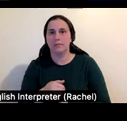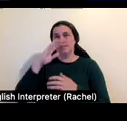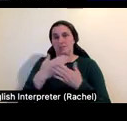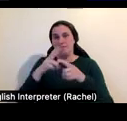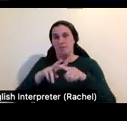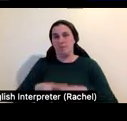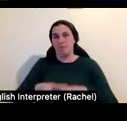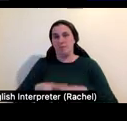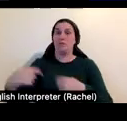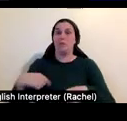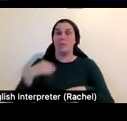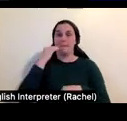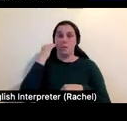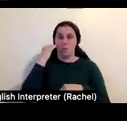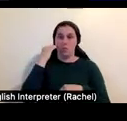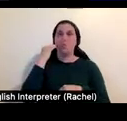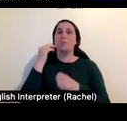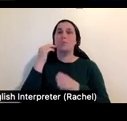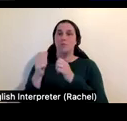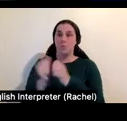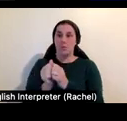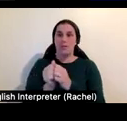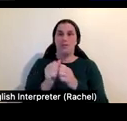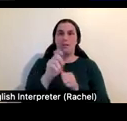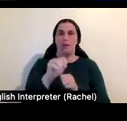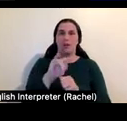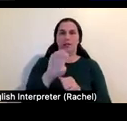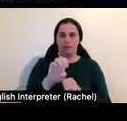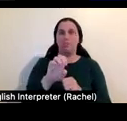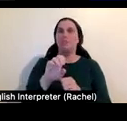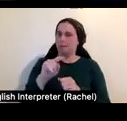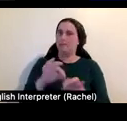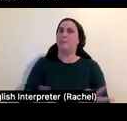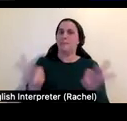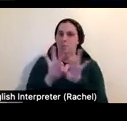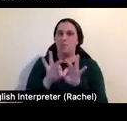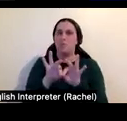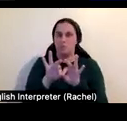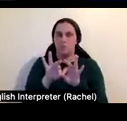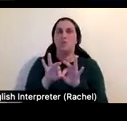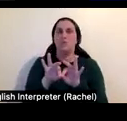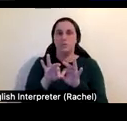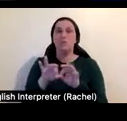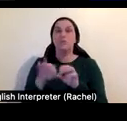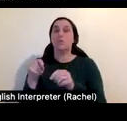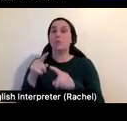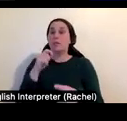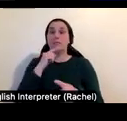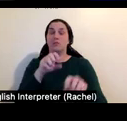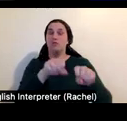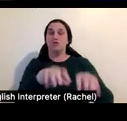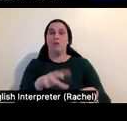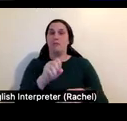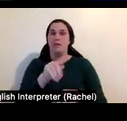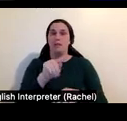do come with the article, it is important. Because once you haven't learned them, it's really hard to like go